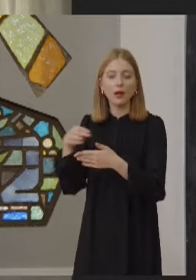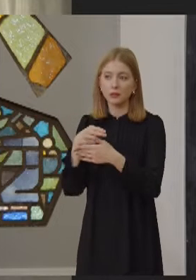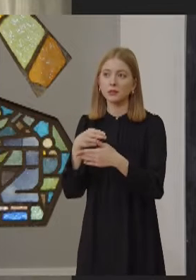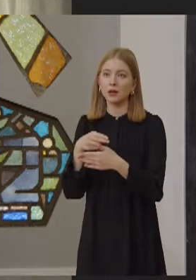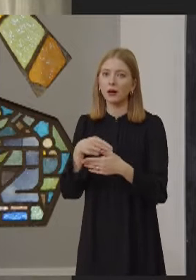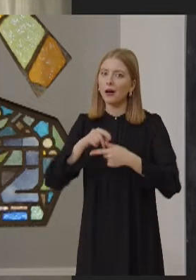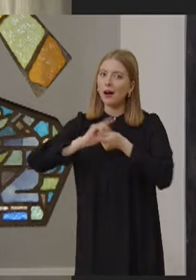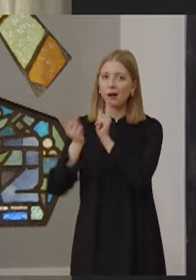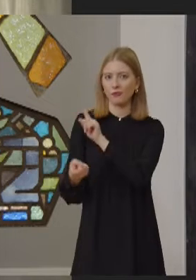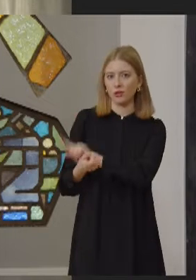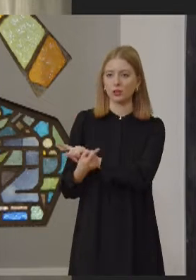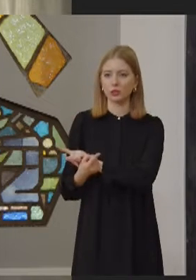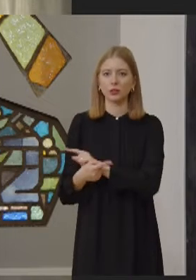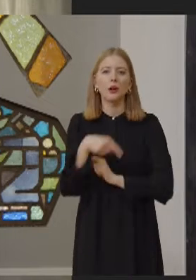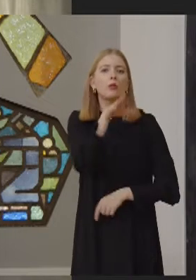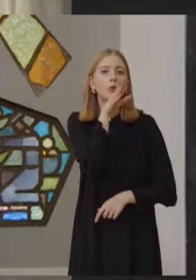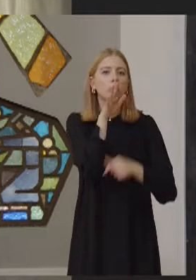justified.